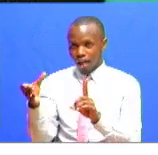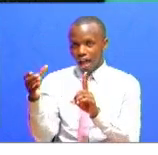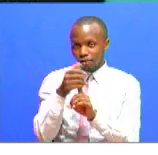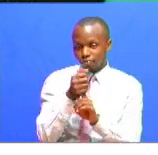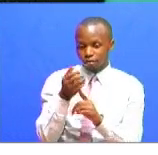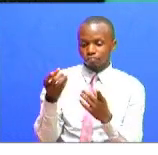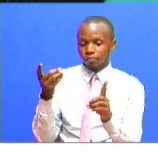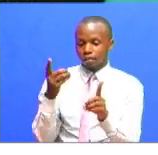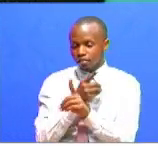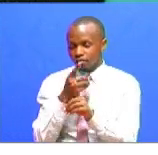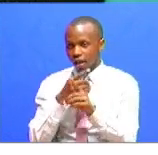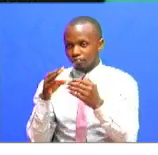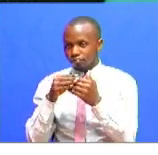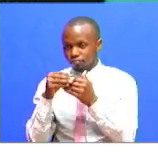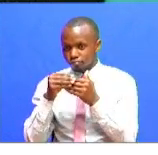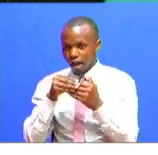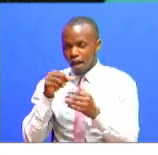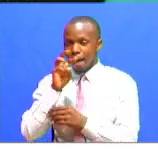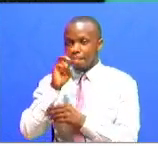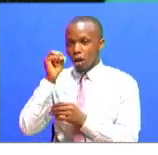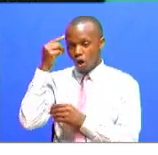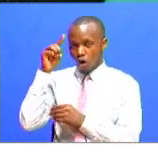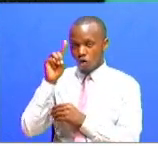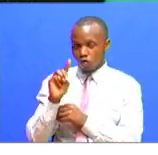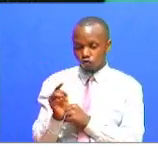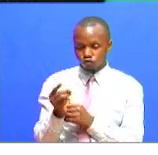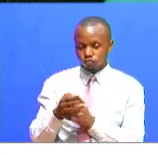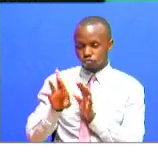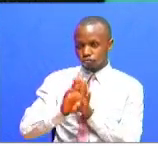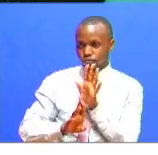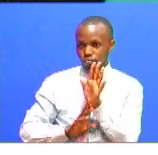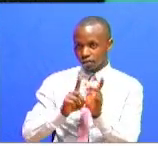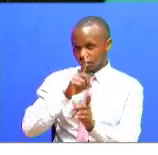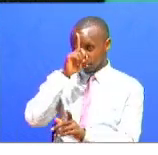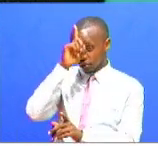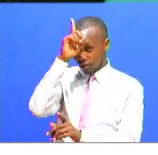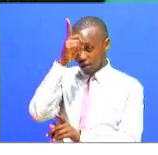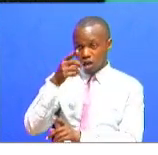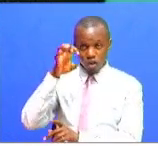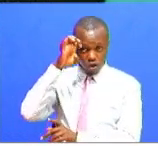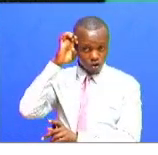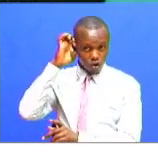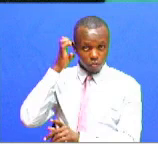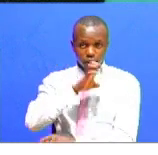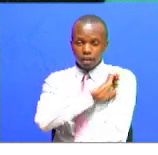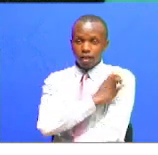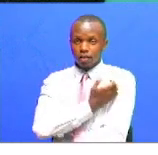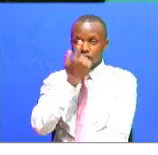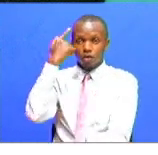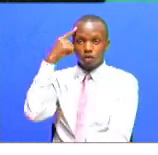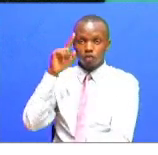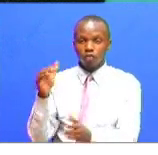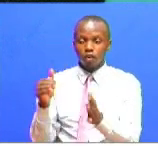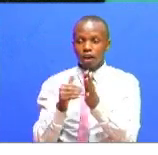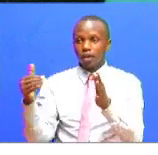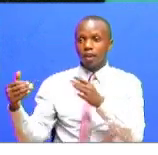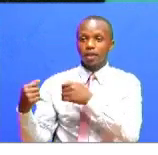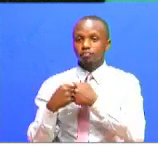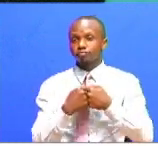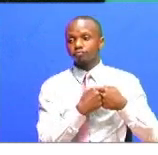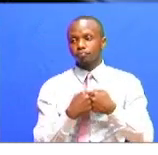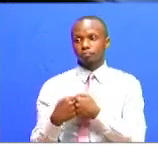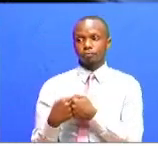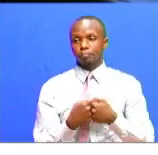of dollars, cementing Egypt's pivotal role in European energy strategy amid regional challenges. Here is that